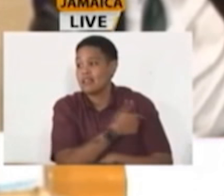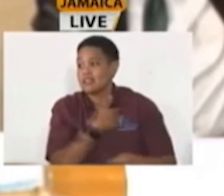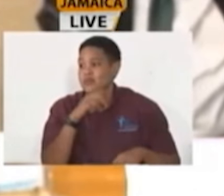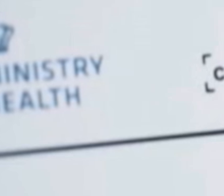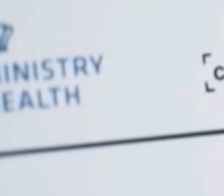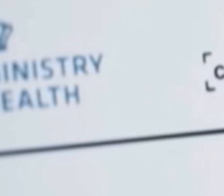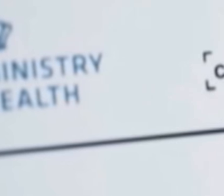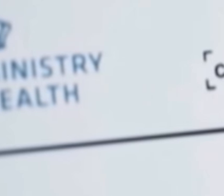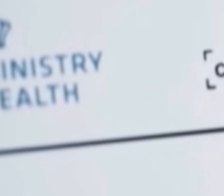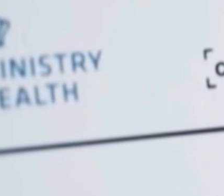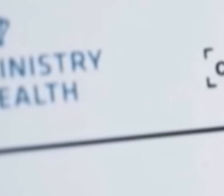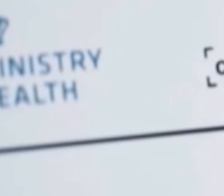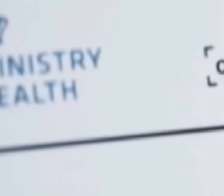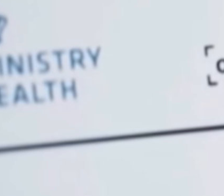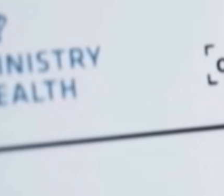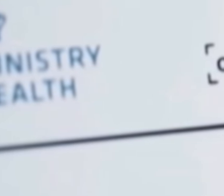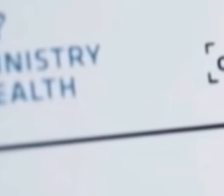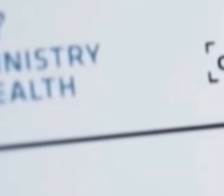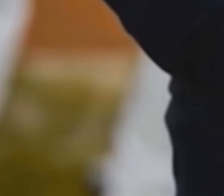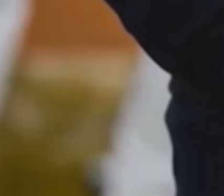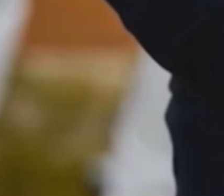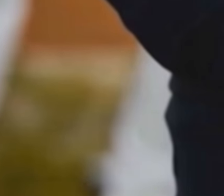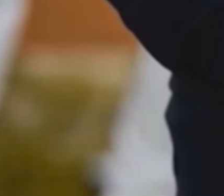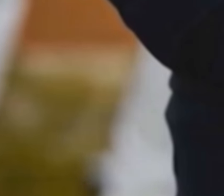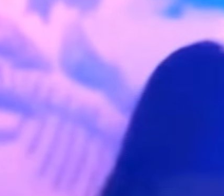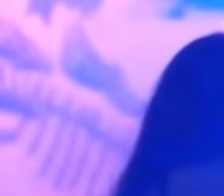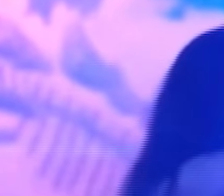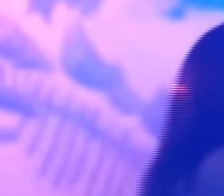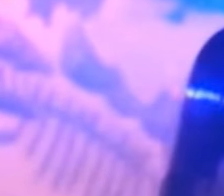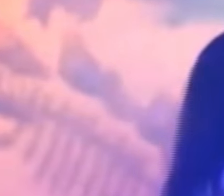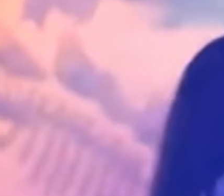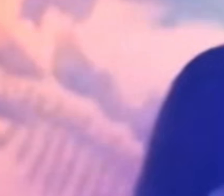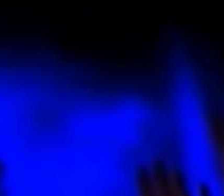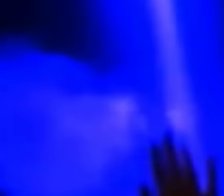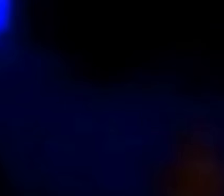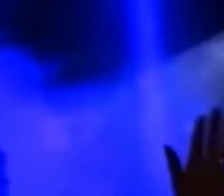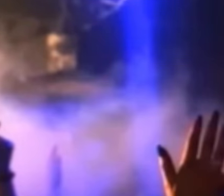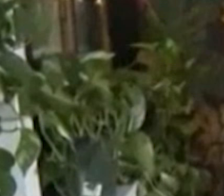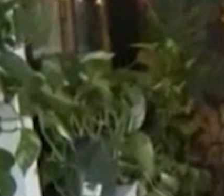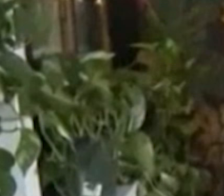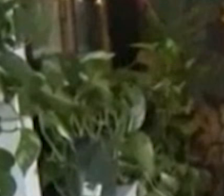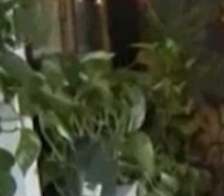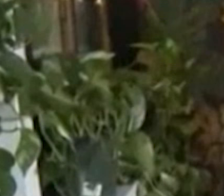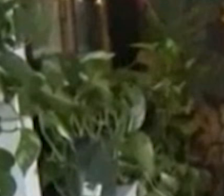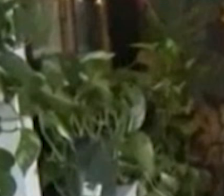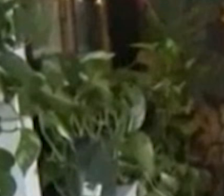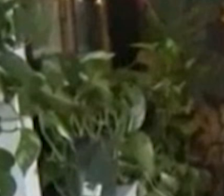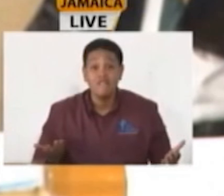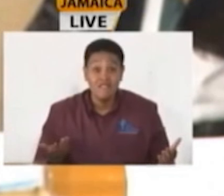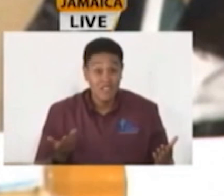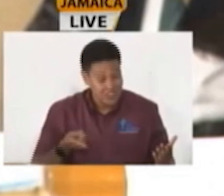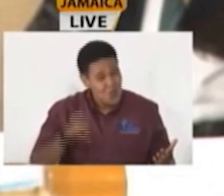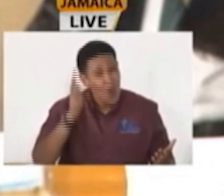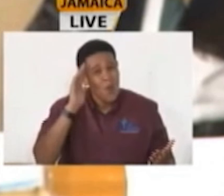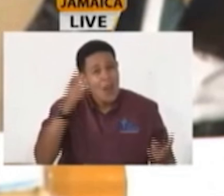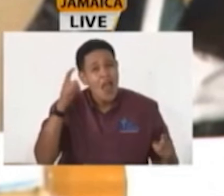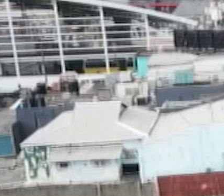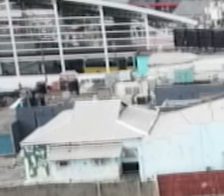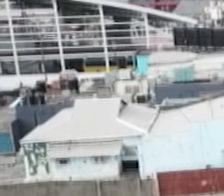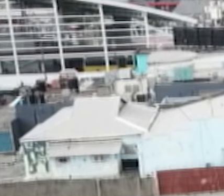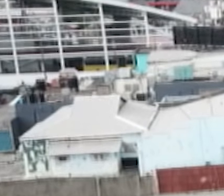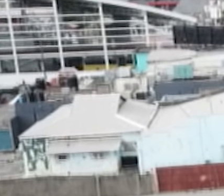some countries require persons to present vaccination cards to enter establishments such as nightclubs and restaurants. Mr. Holness